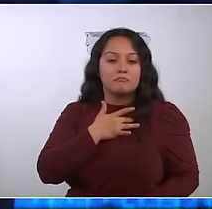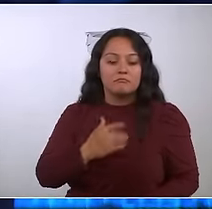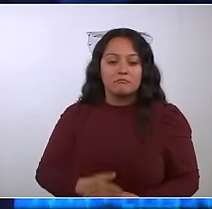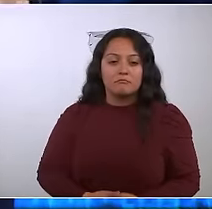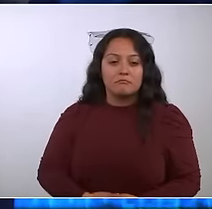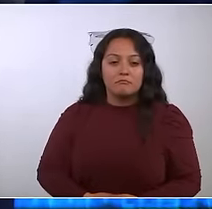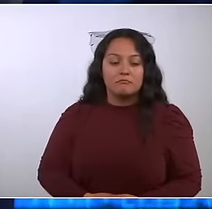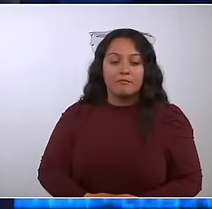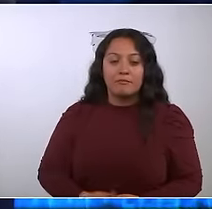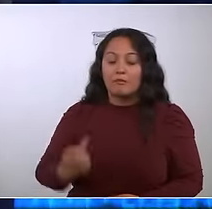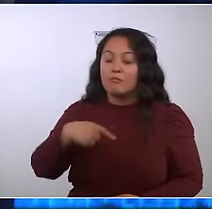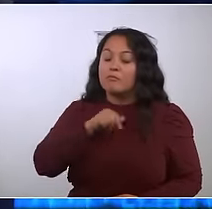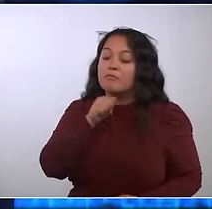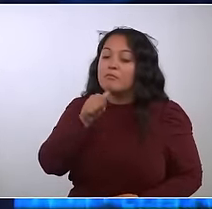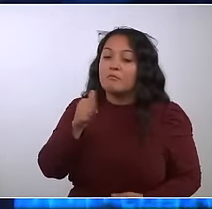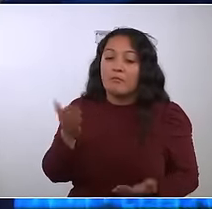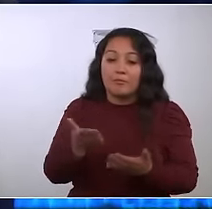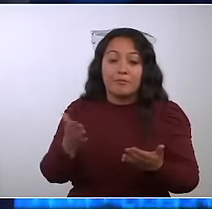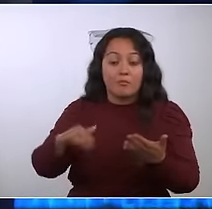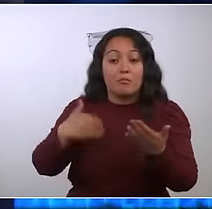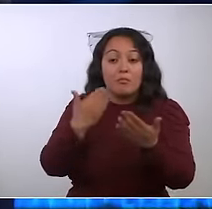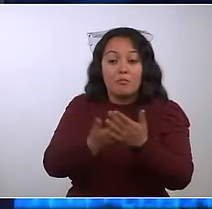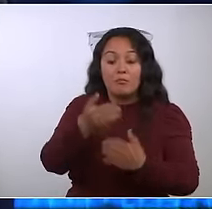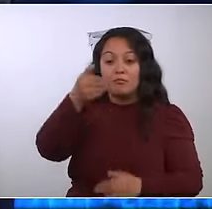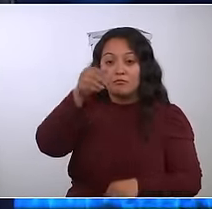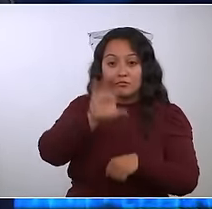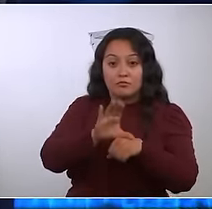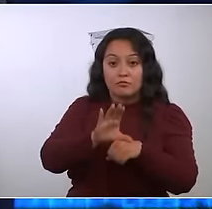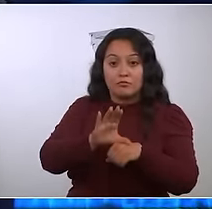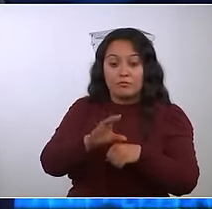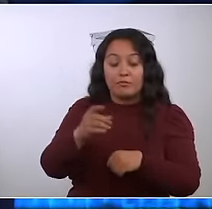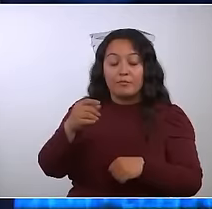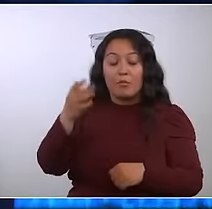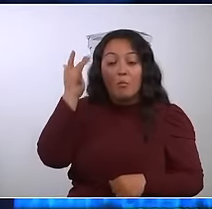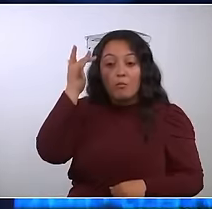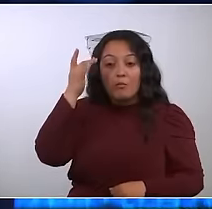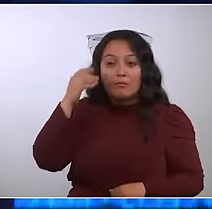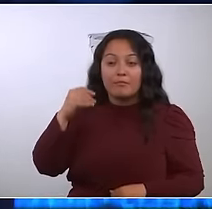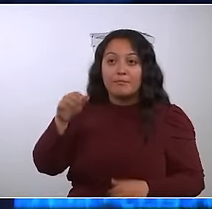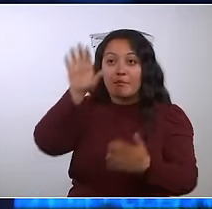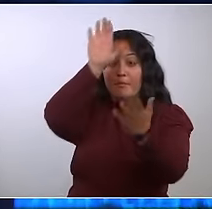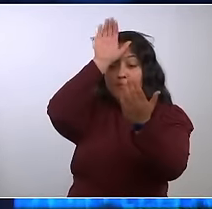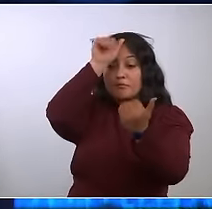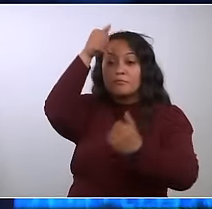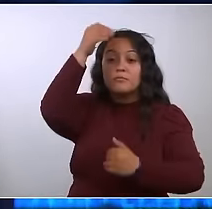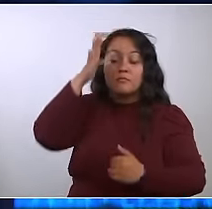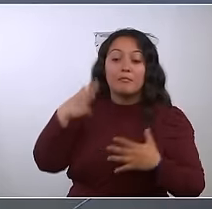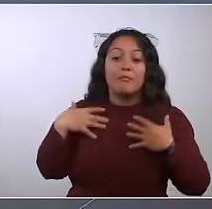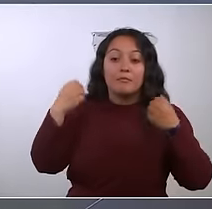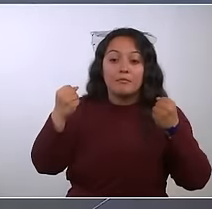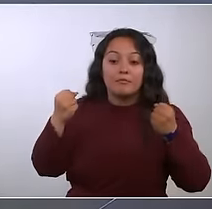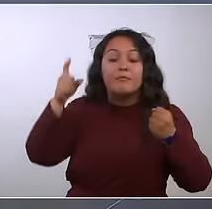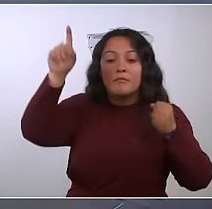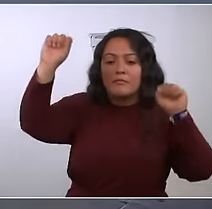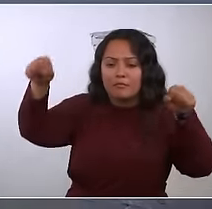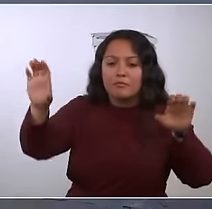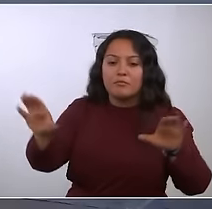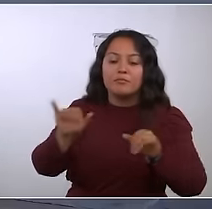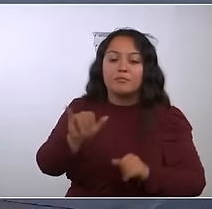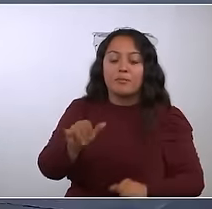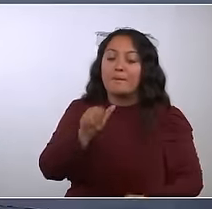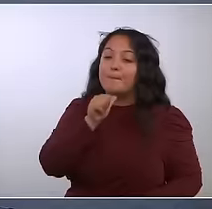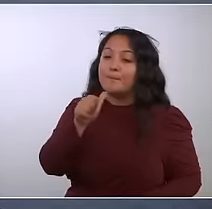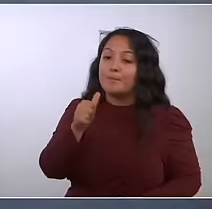us. A este servicio we didn't come to this service para que Dios nos sane, aunque Dios sana. That God heal us, although he can heal no us. No llegamos a